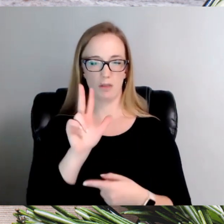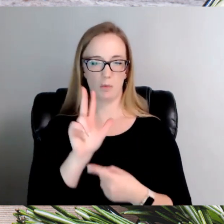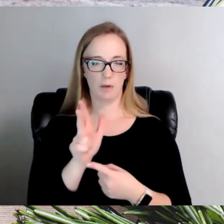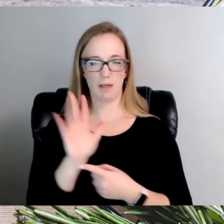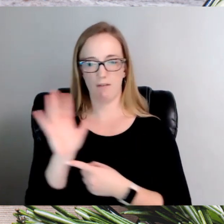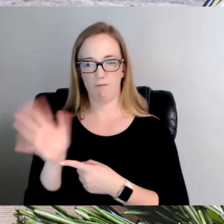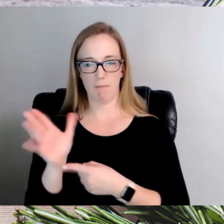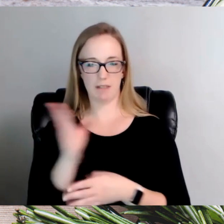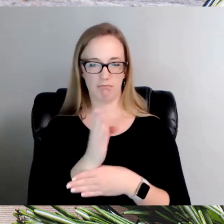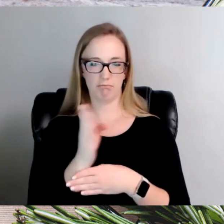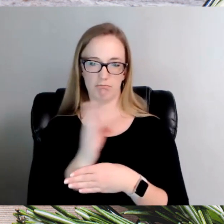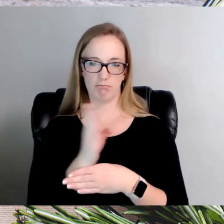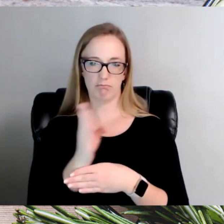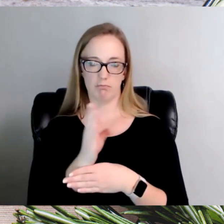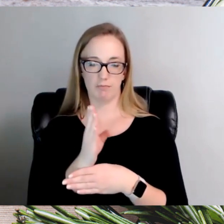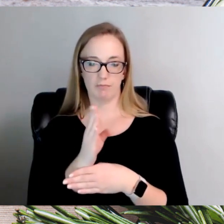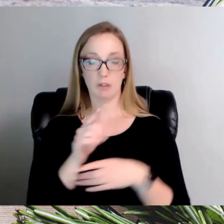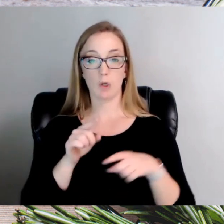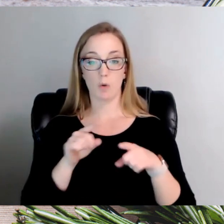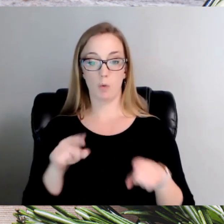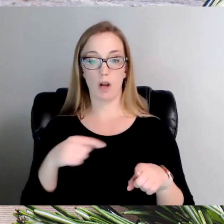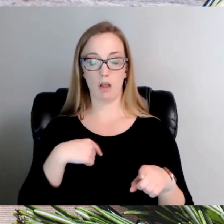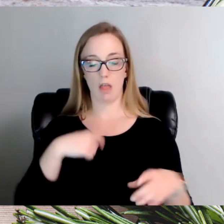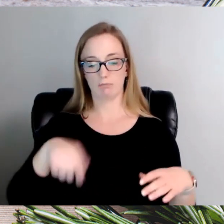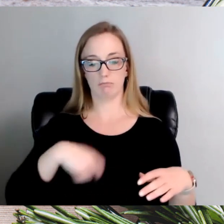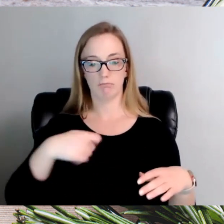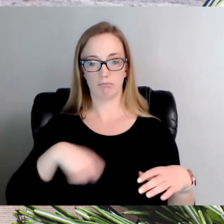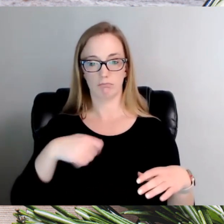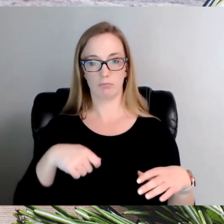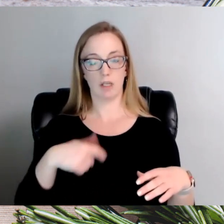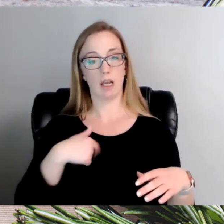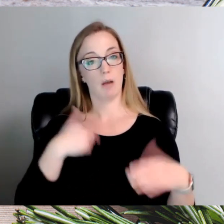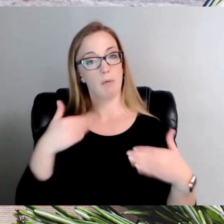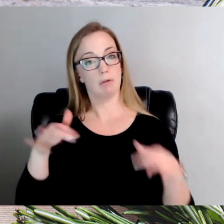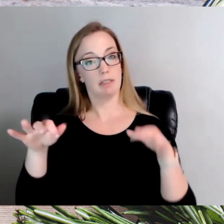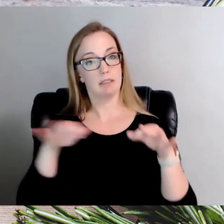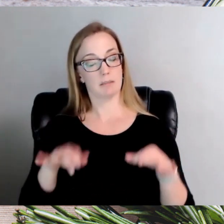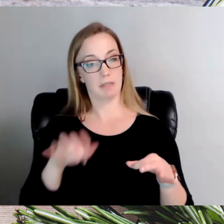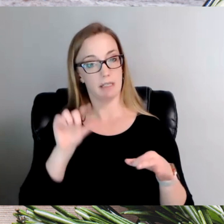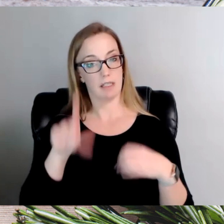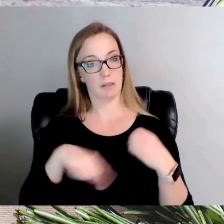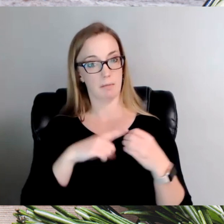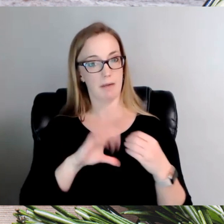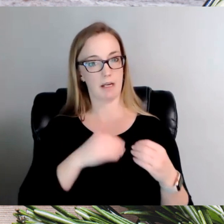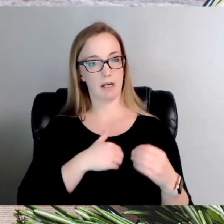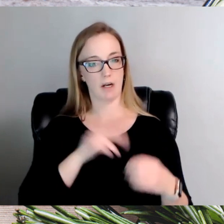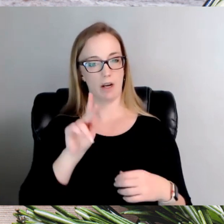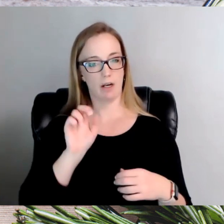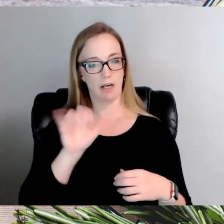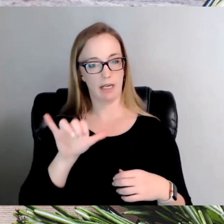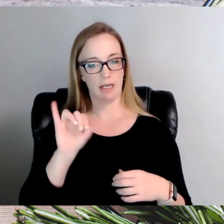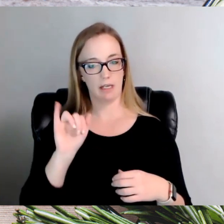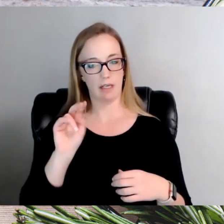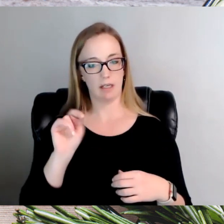this. The stem end can get dry during storage, so to trim that, we will